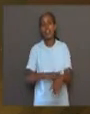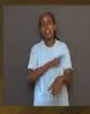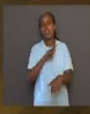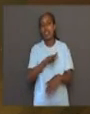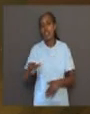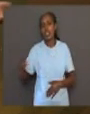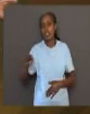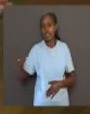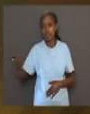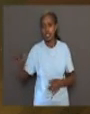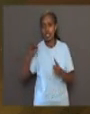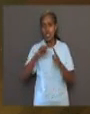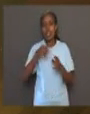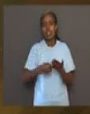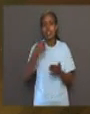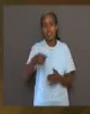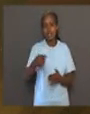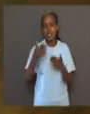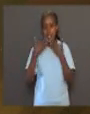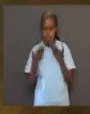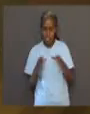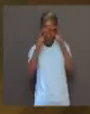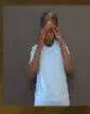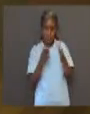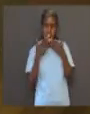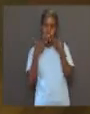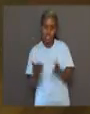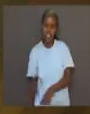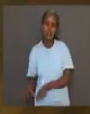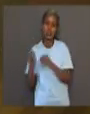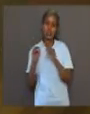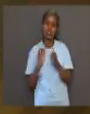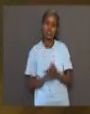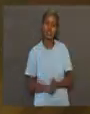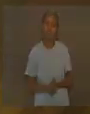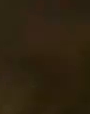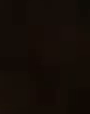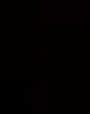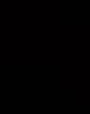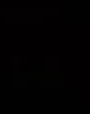segments. Until next time, thank you, teacher. Thank you, students.